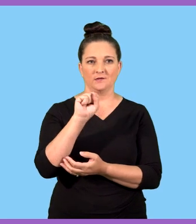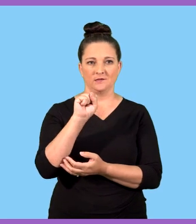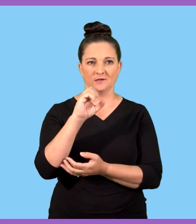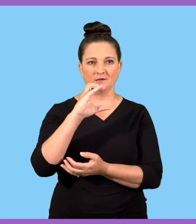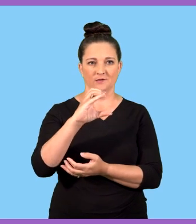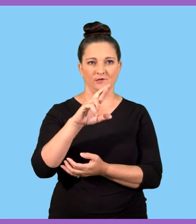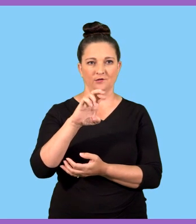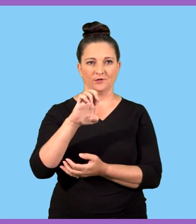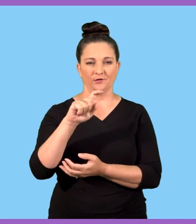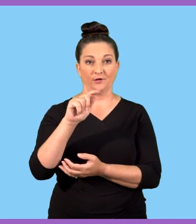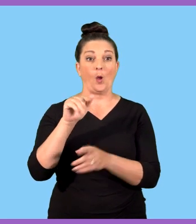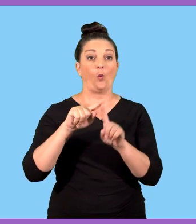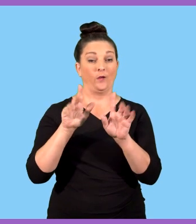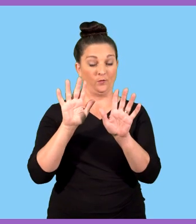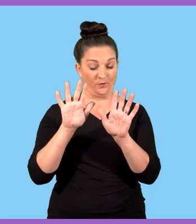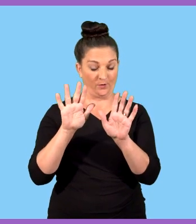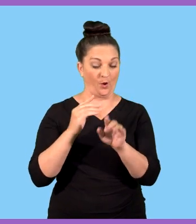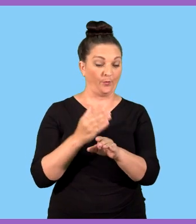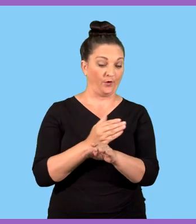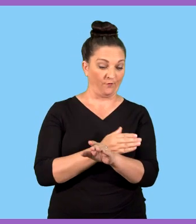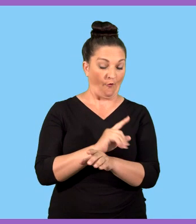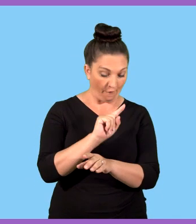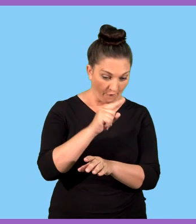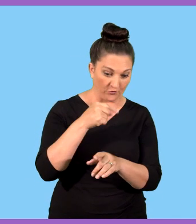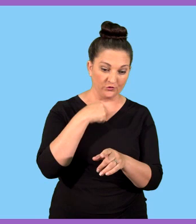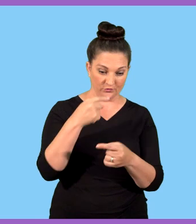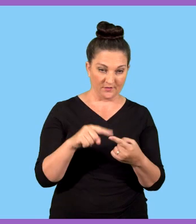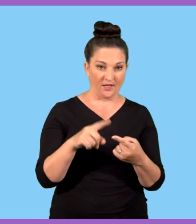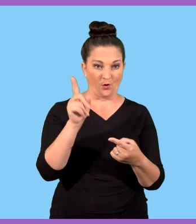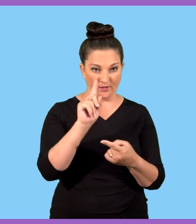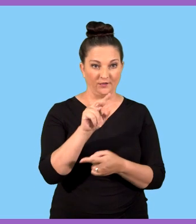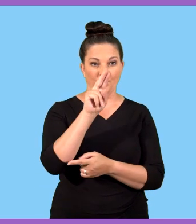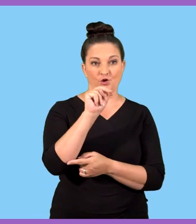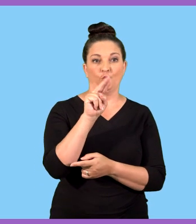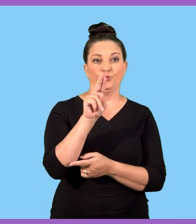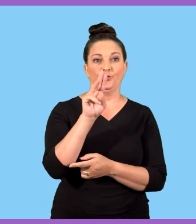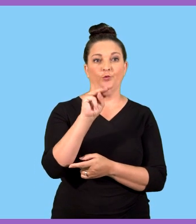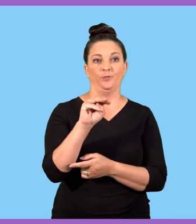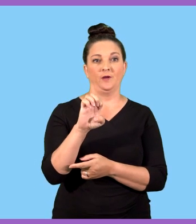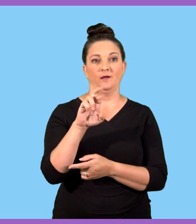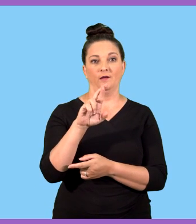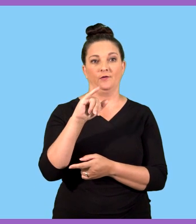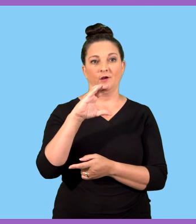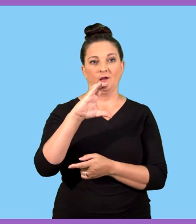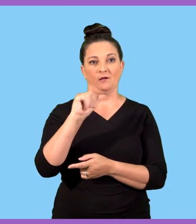Oh, wait, before we get to that. All right. It'll first be numerical.